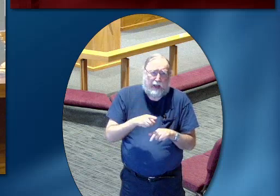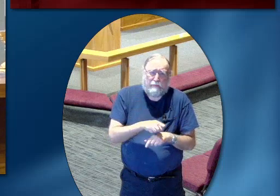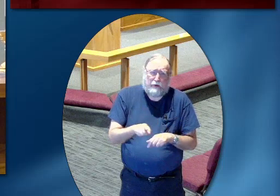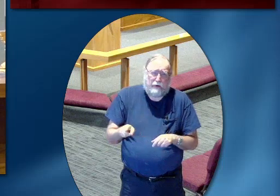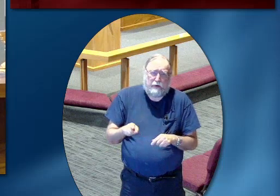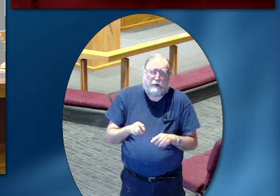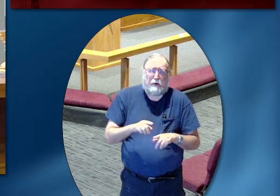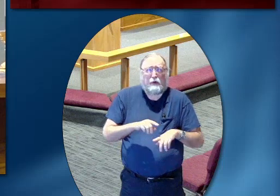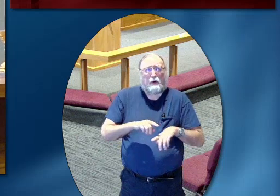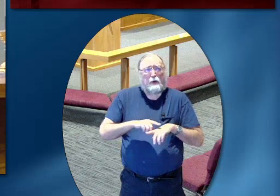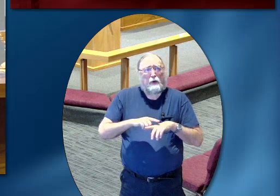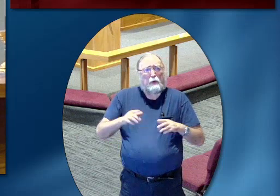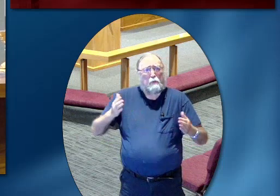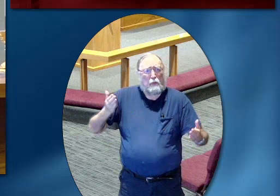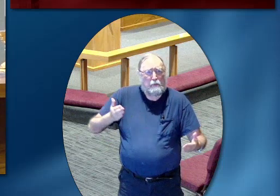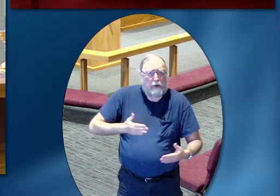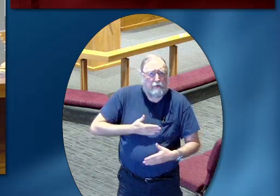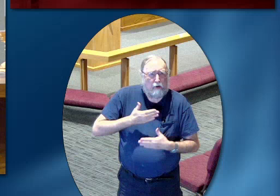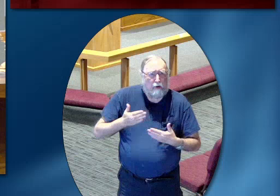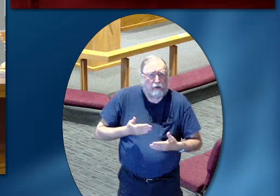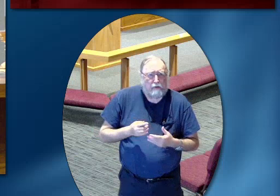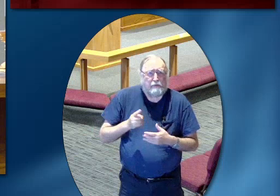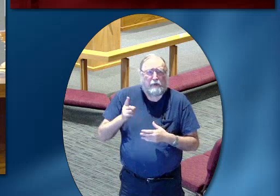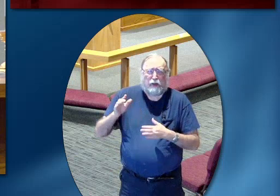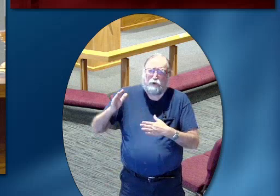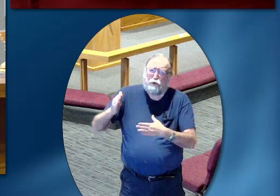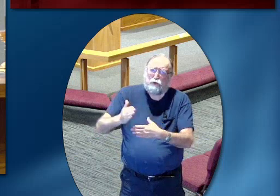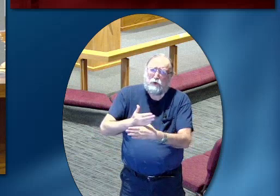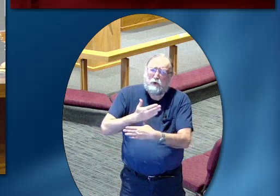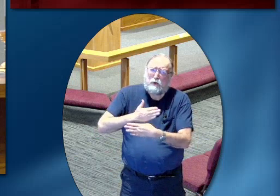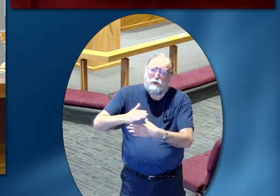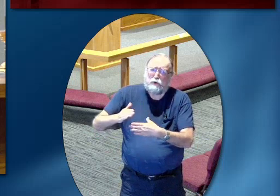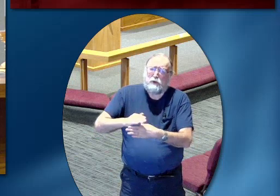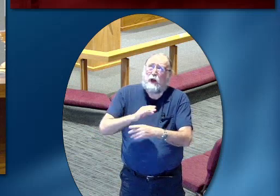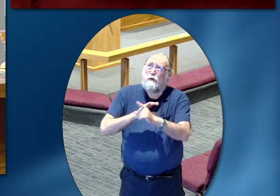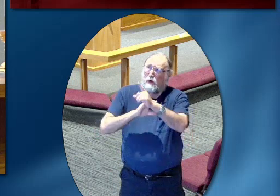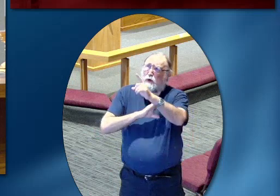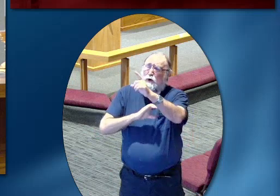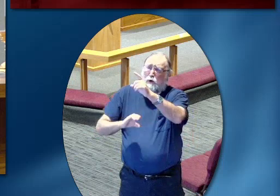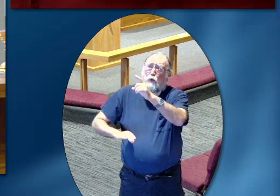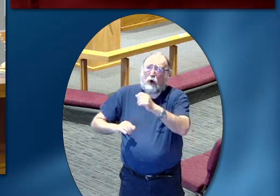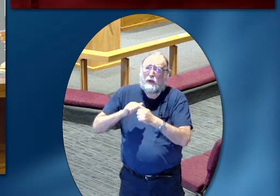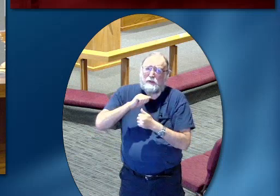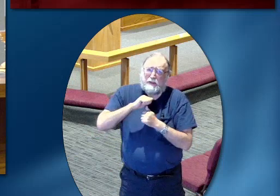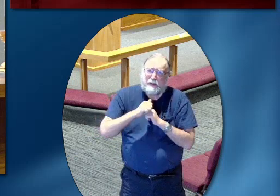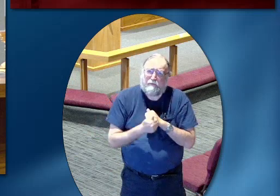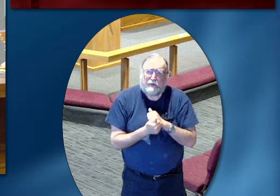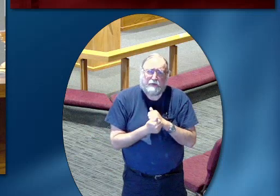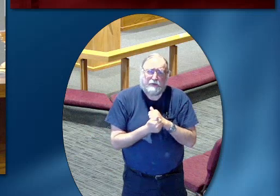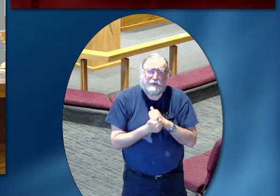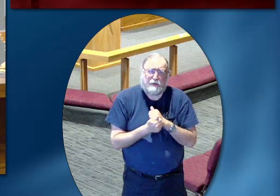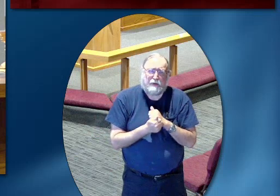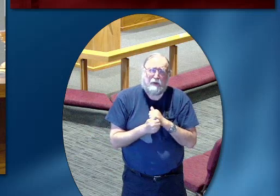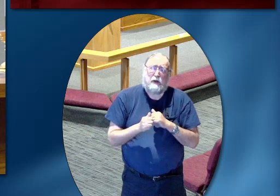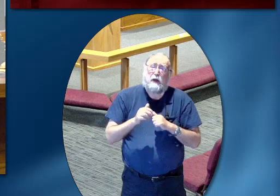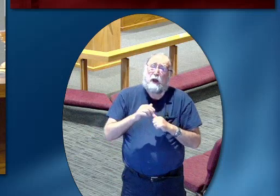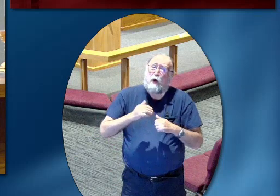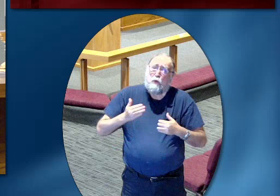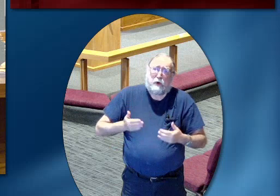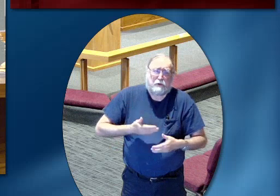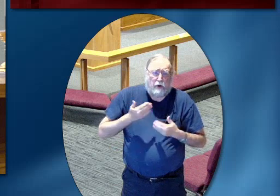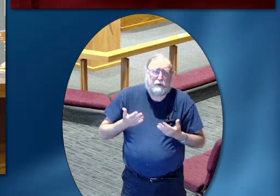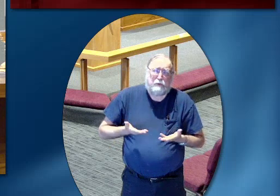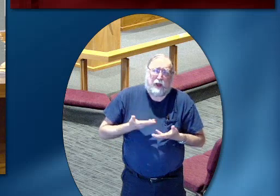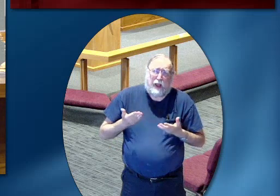were happening to you. But rejoice in so far as you share Christ's sufferings, that you may